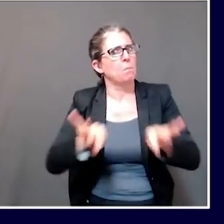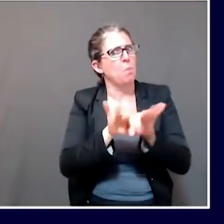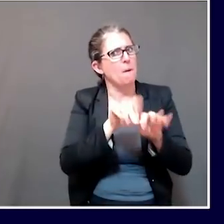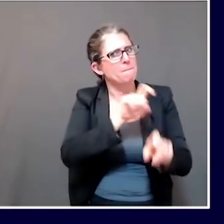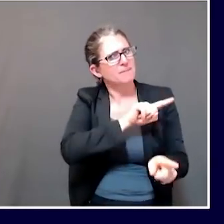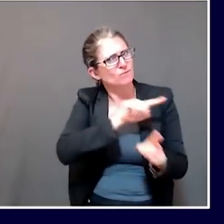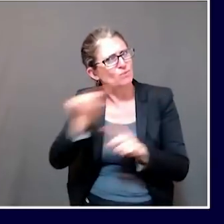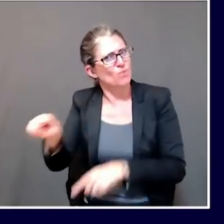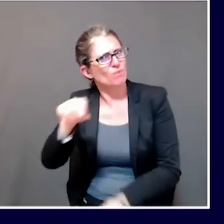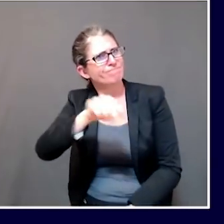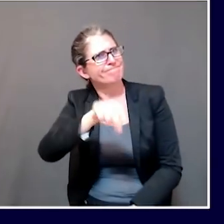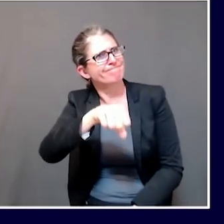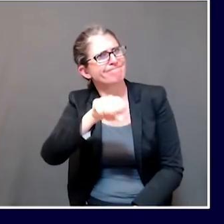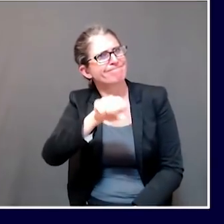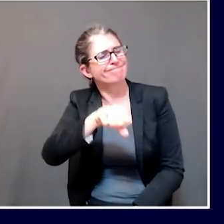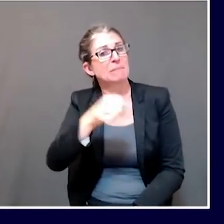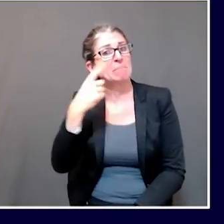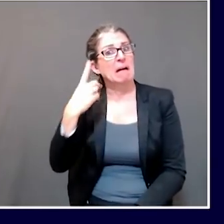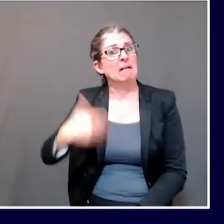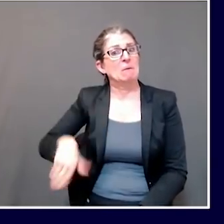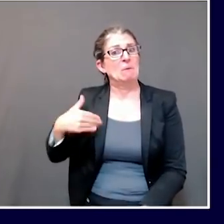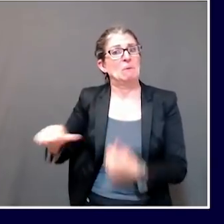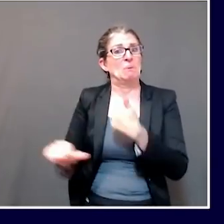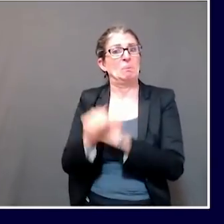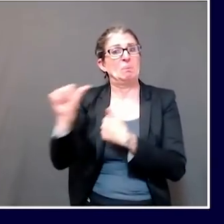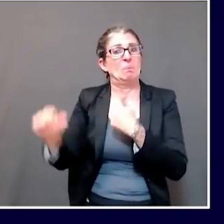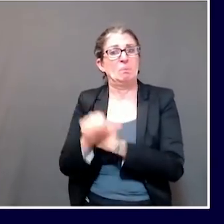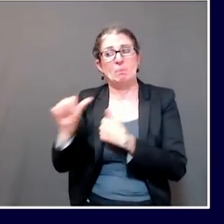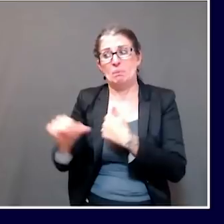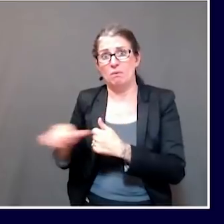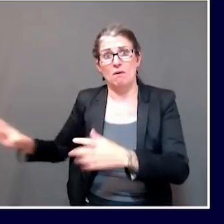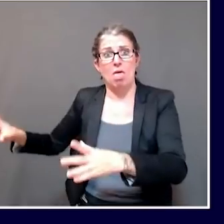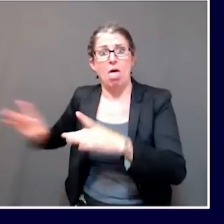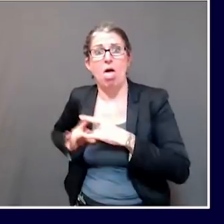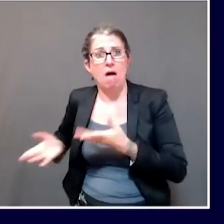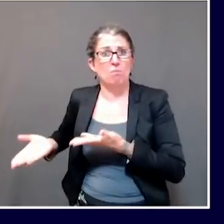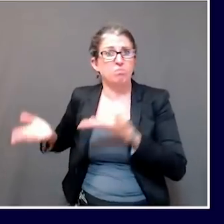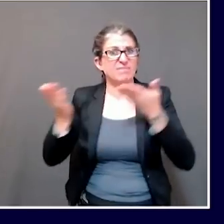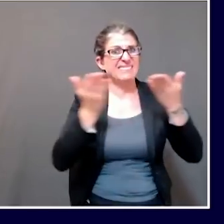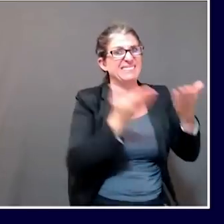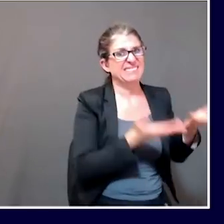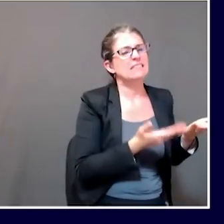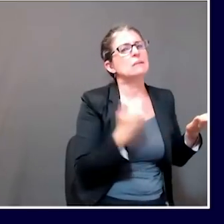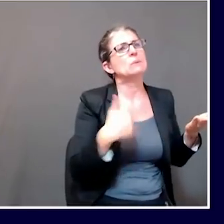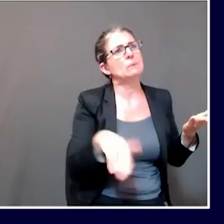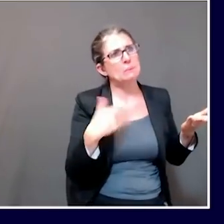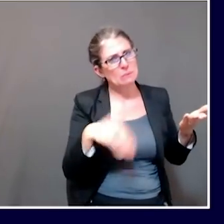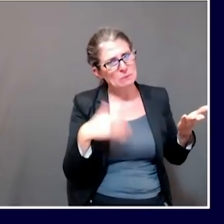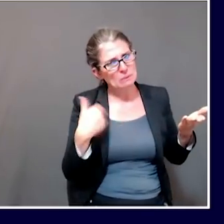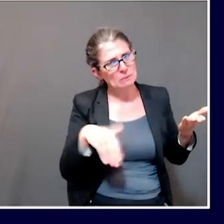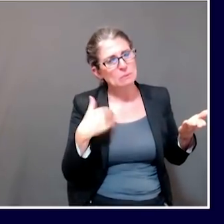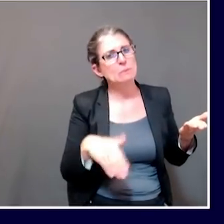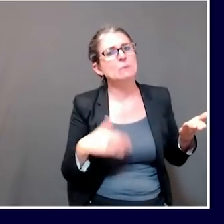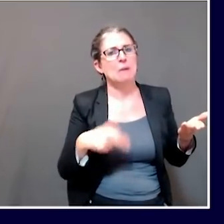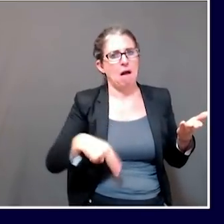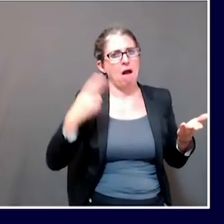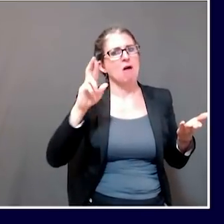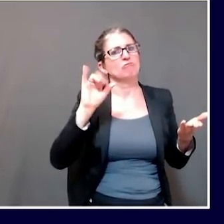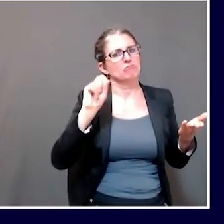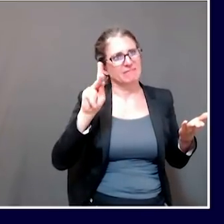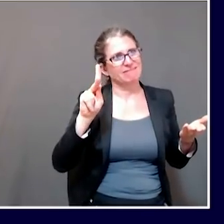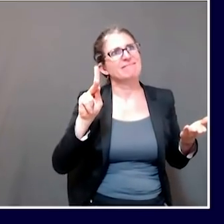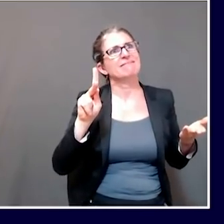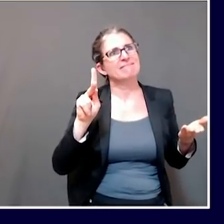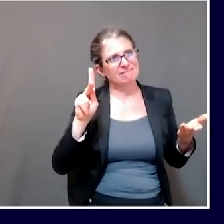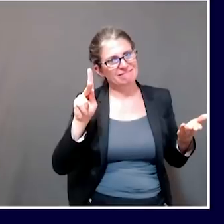that someone could be coming back into Maine and unbeknownst to them, potentially carrying COVID-19. And so for that reason, even if